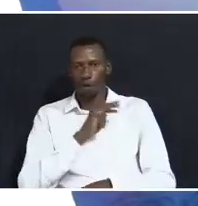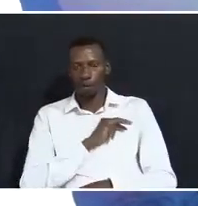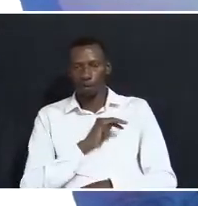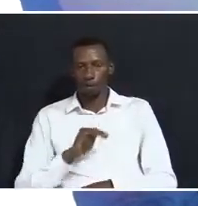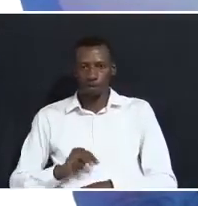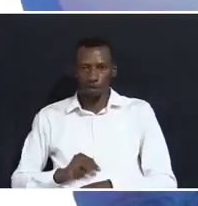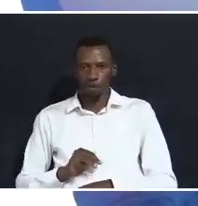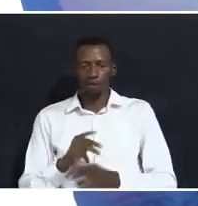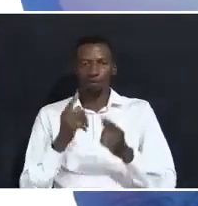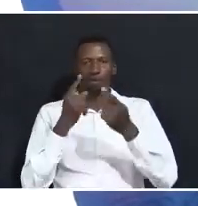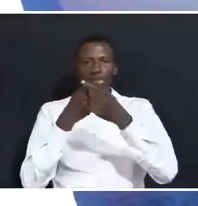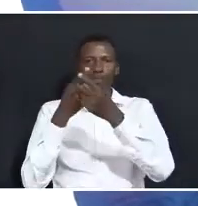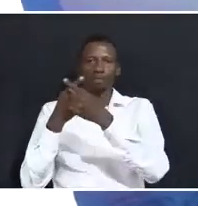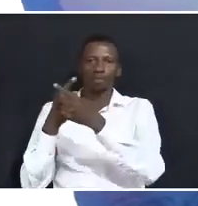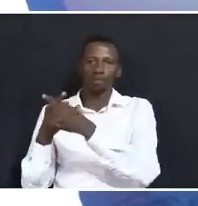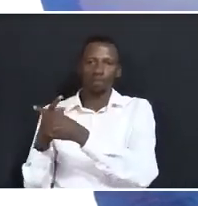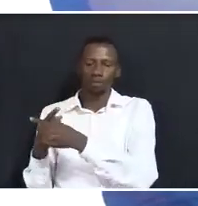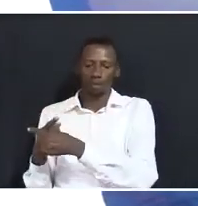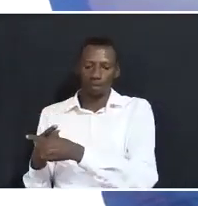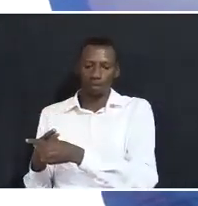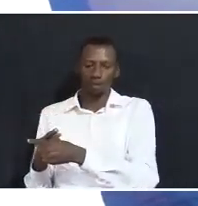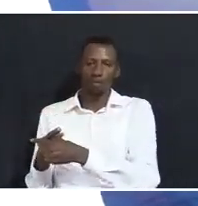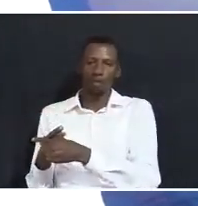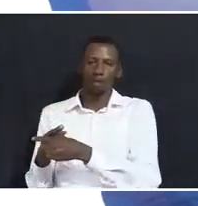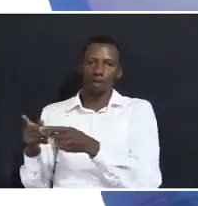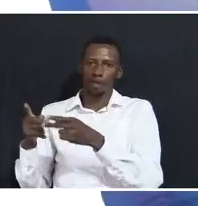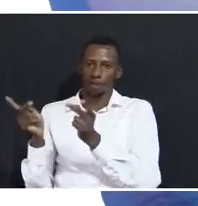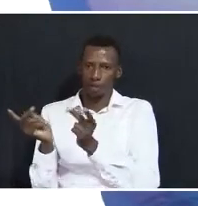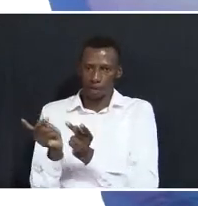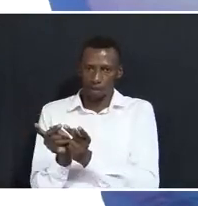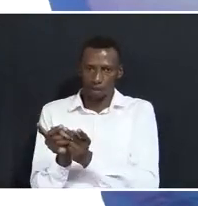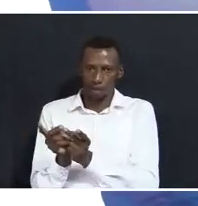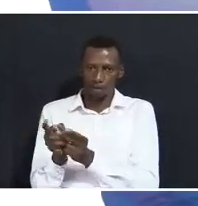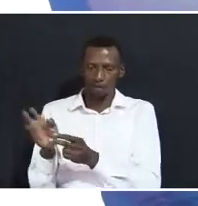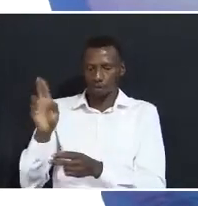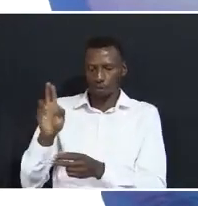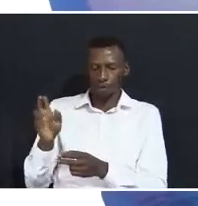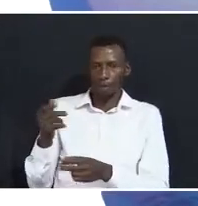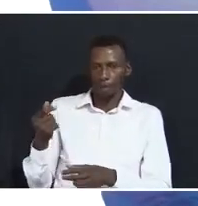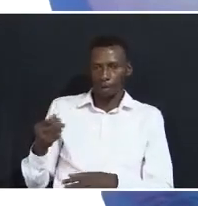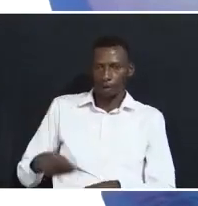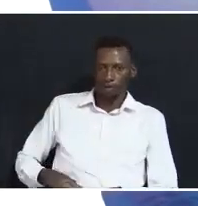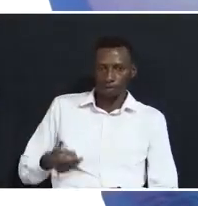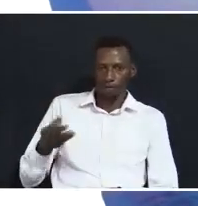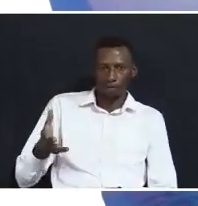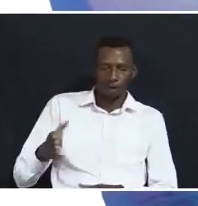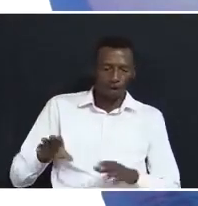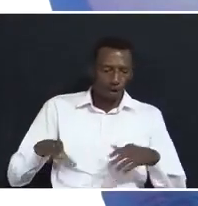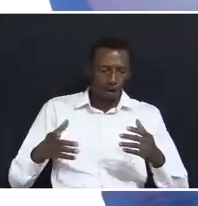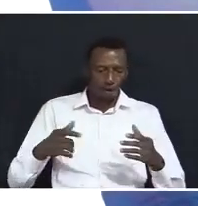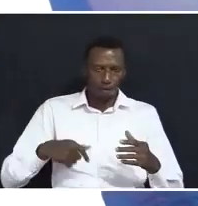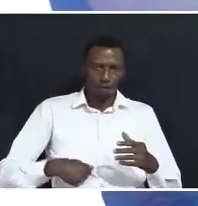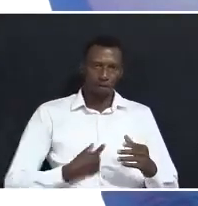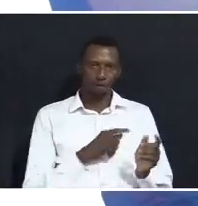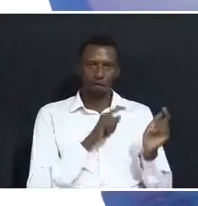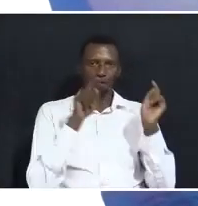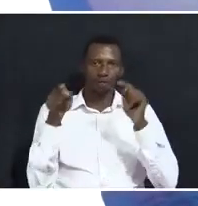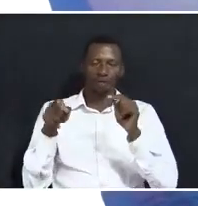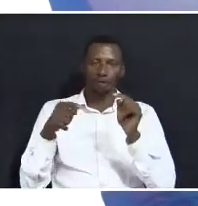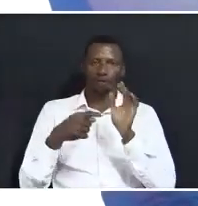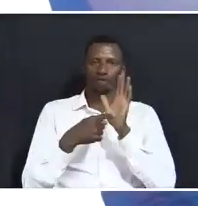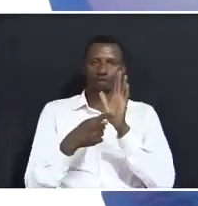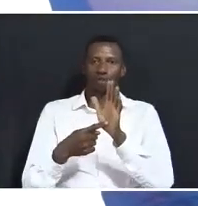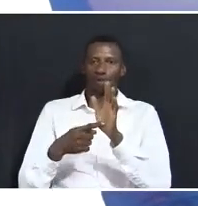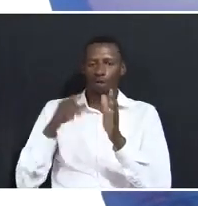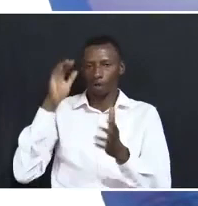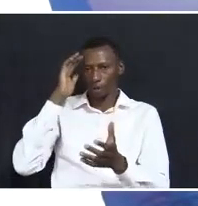Esonorua, Kamkuru, and 46, we are, by our resources or even in presence, we are demonstrating that we believe in Jesus